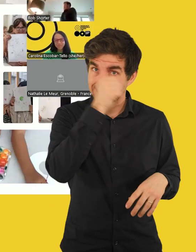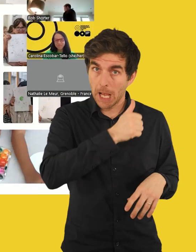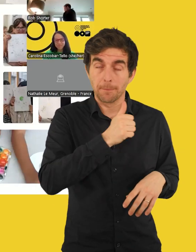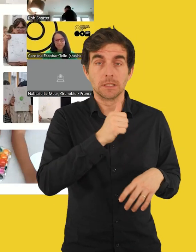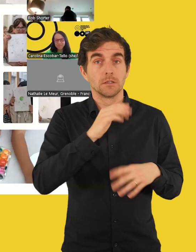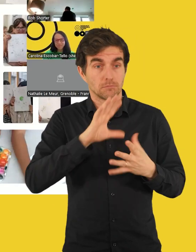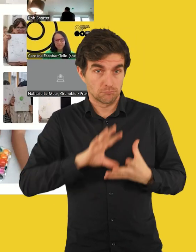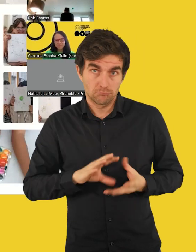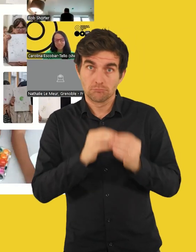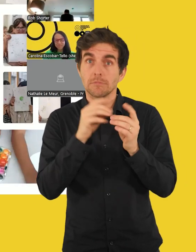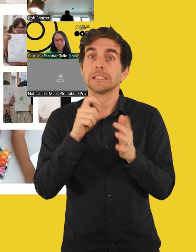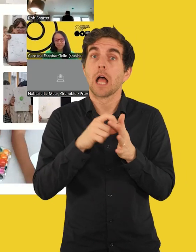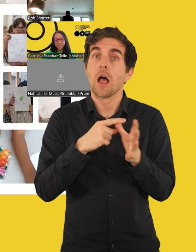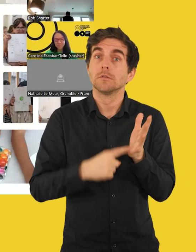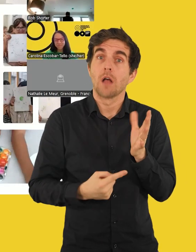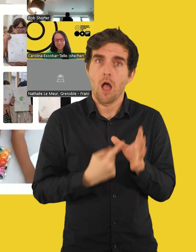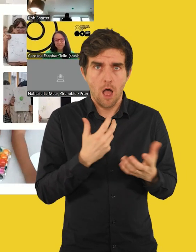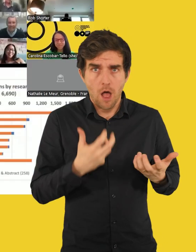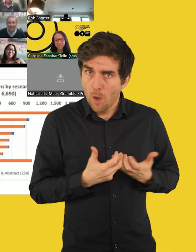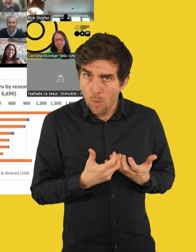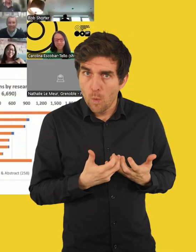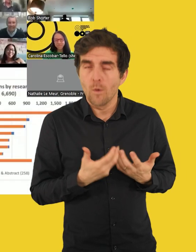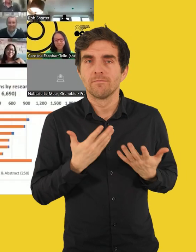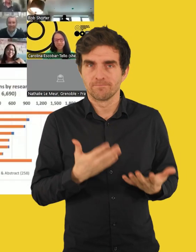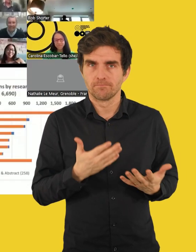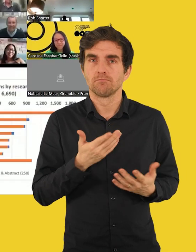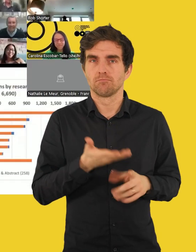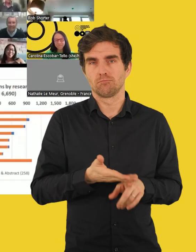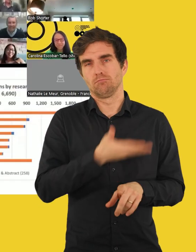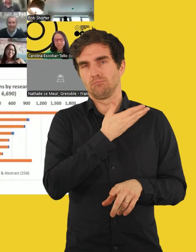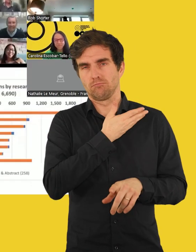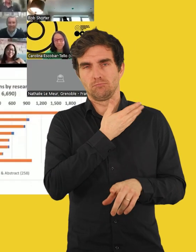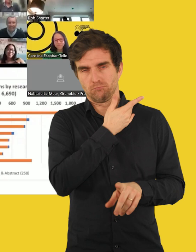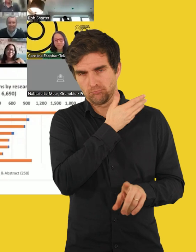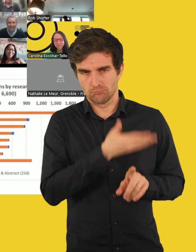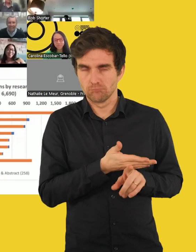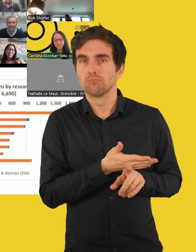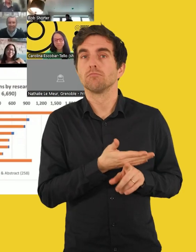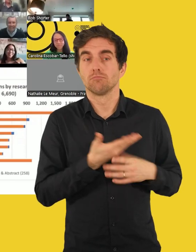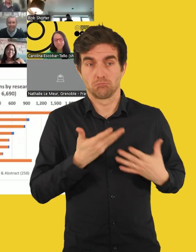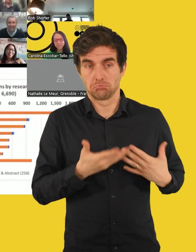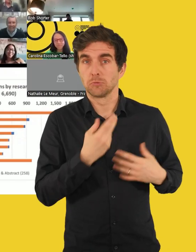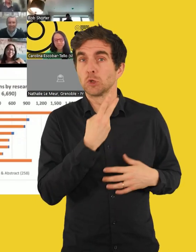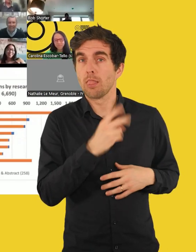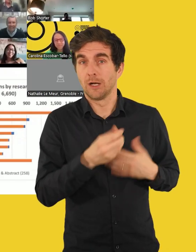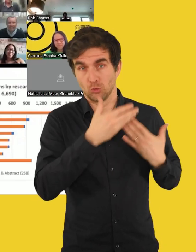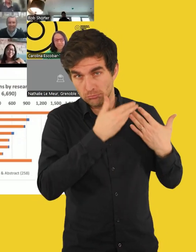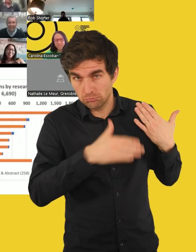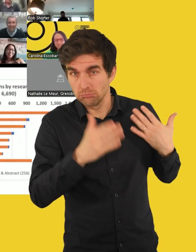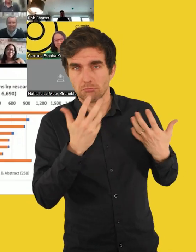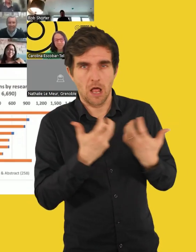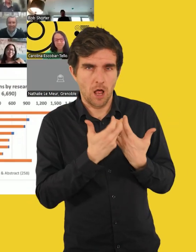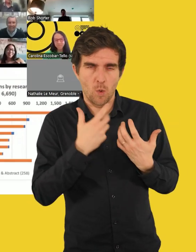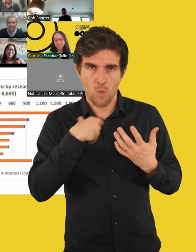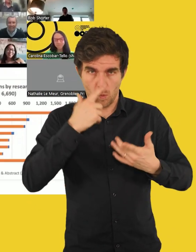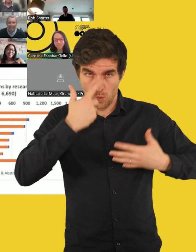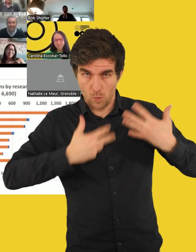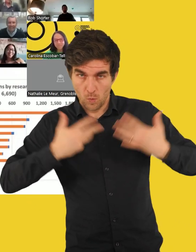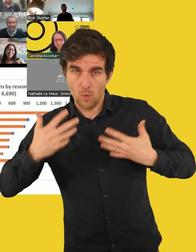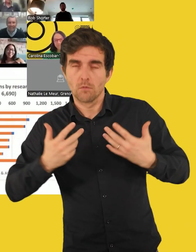Research and academia and designing data for making visible 21st century